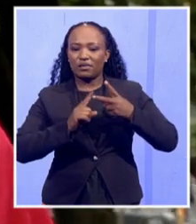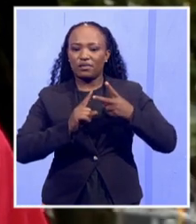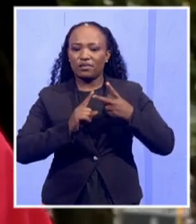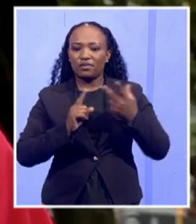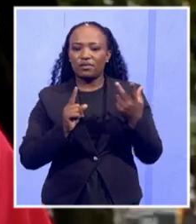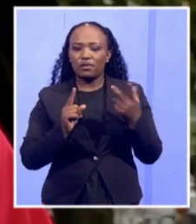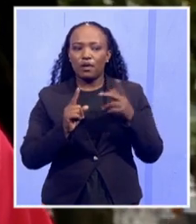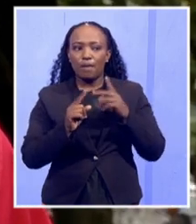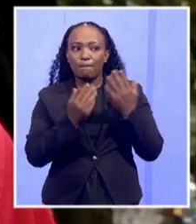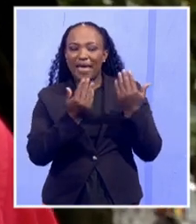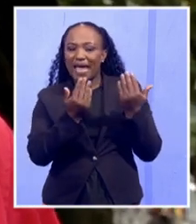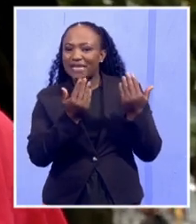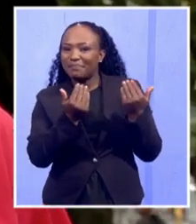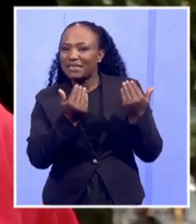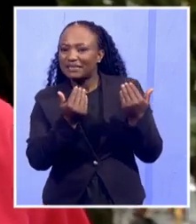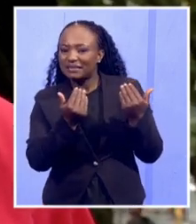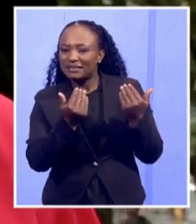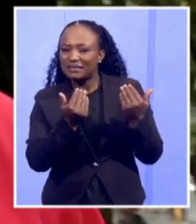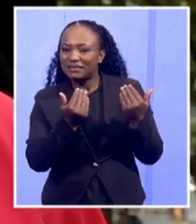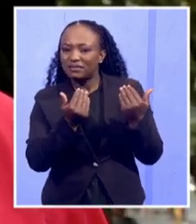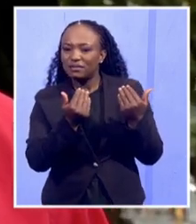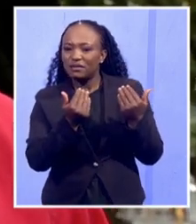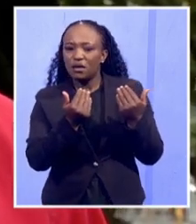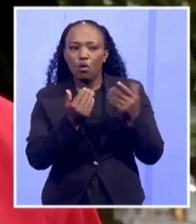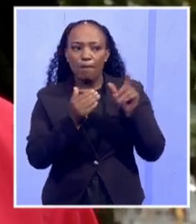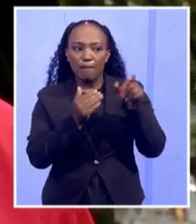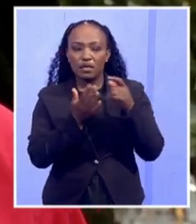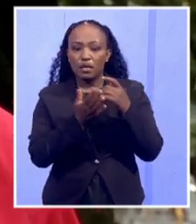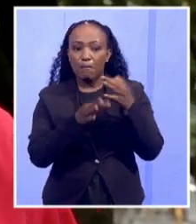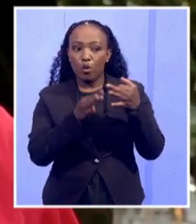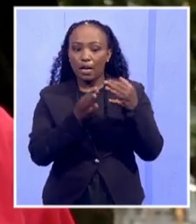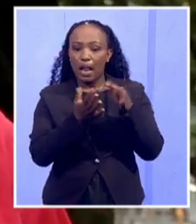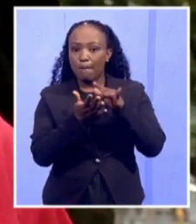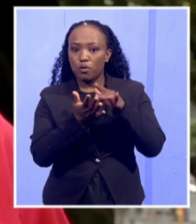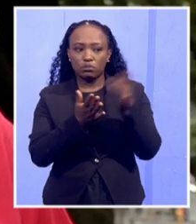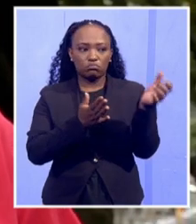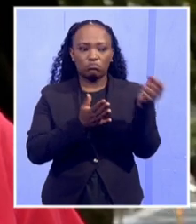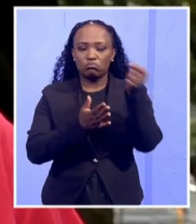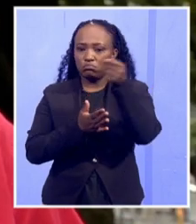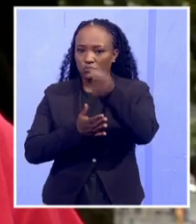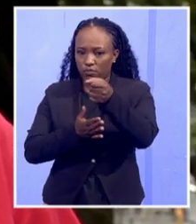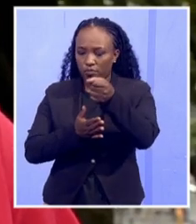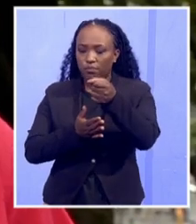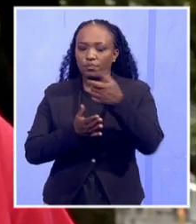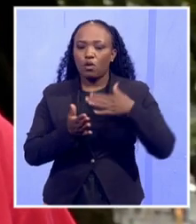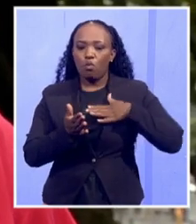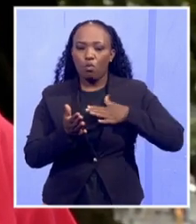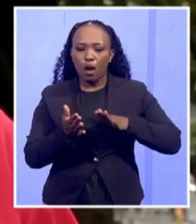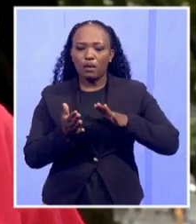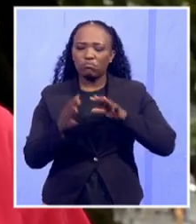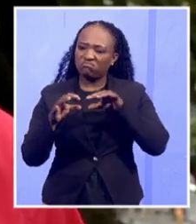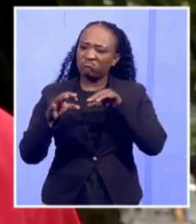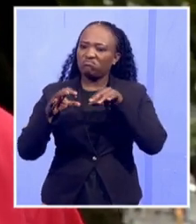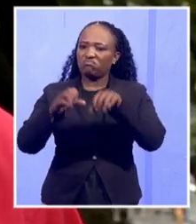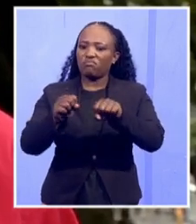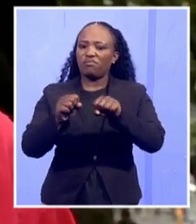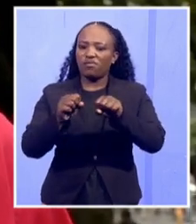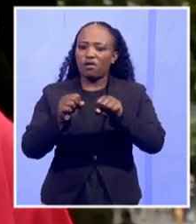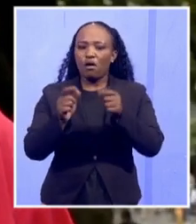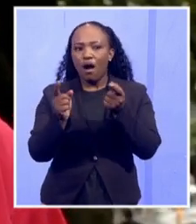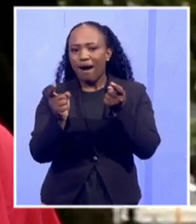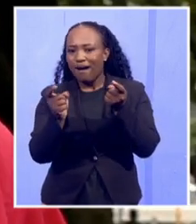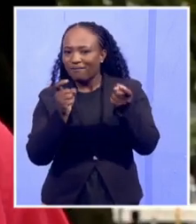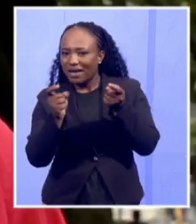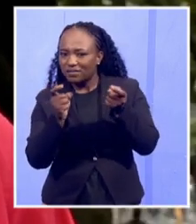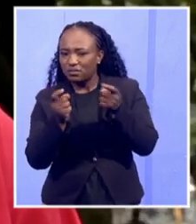never expectations from those who assume political positions within the EFF in wanting to assume governance